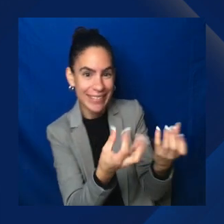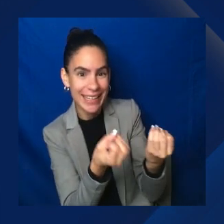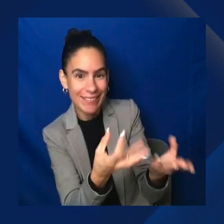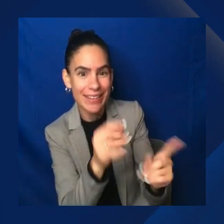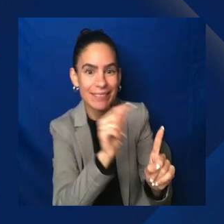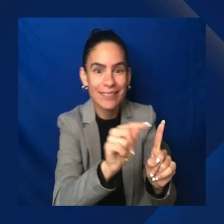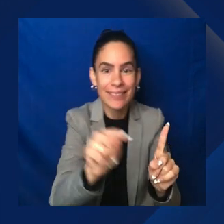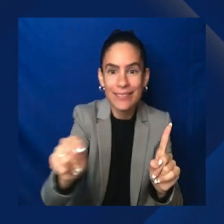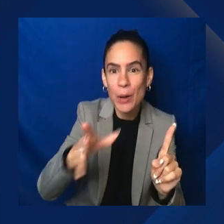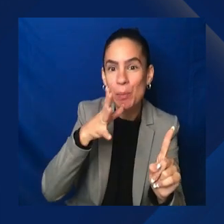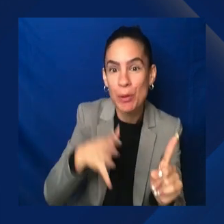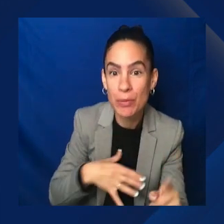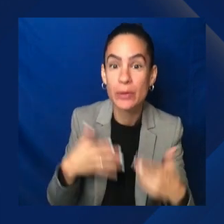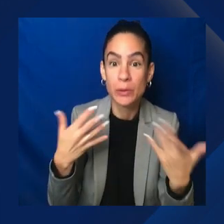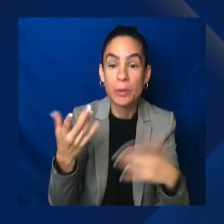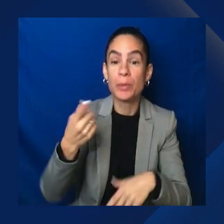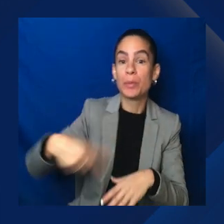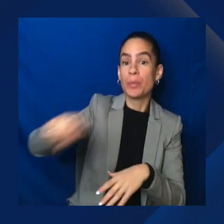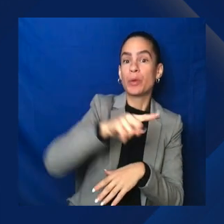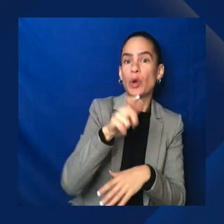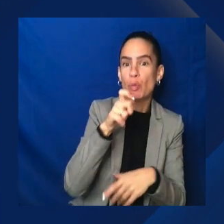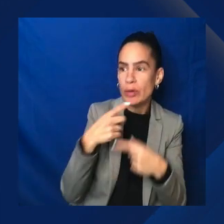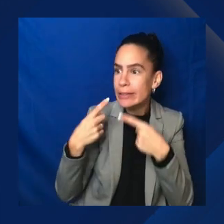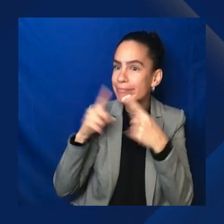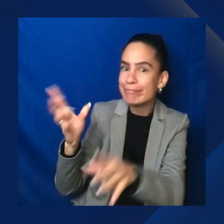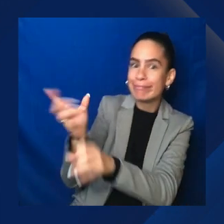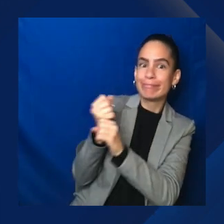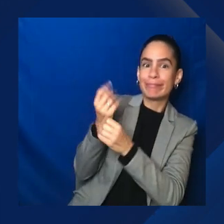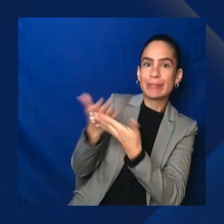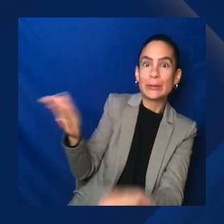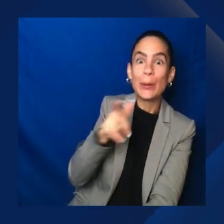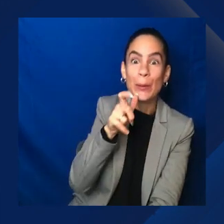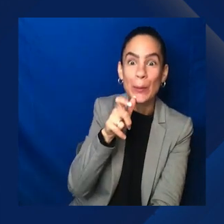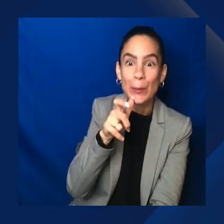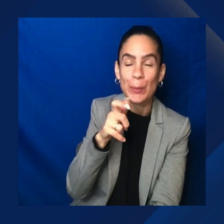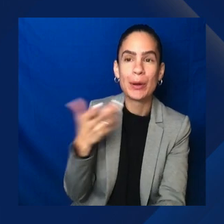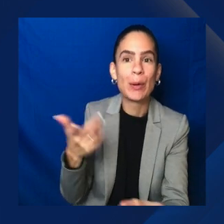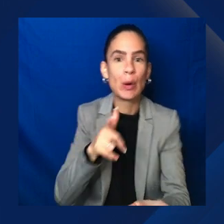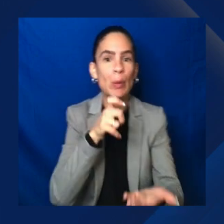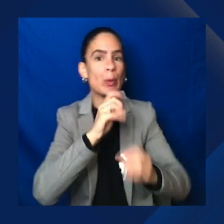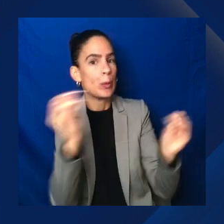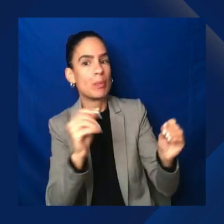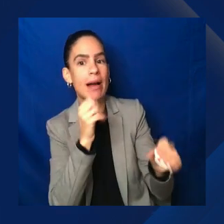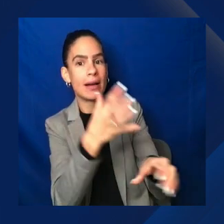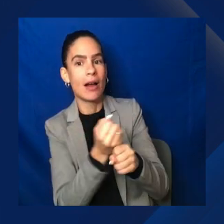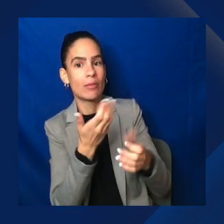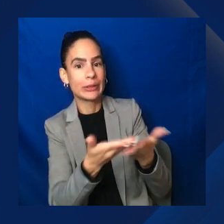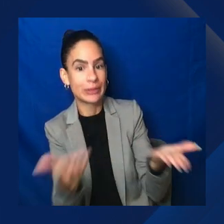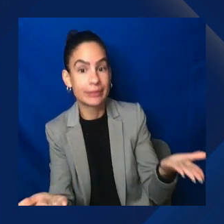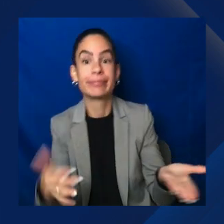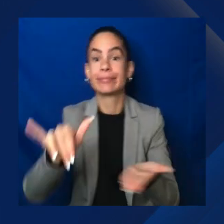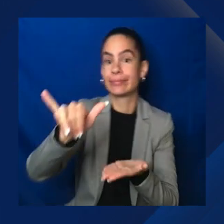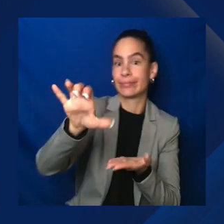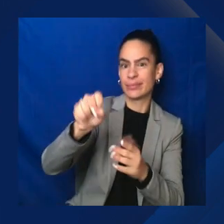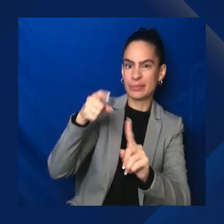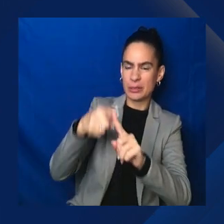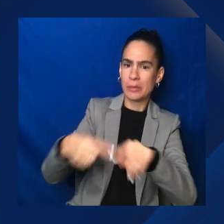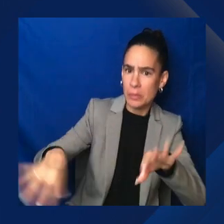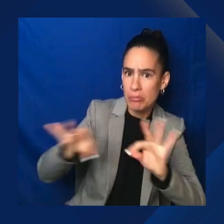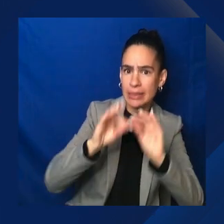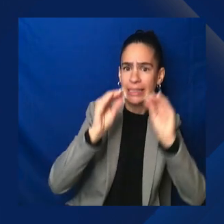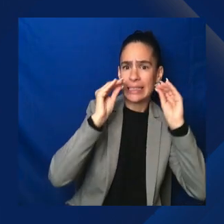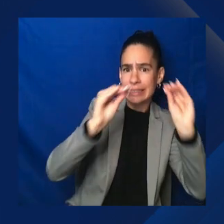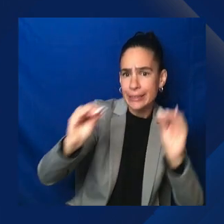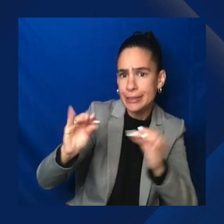those resources. And so it is important to teach about the biases that may inform the